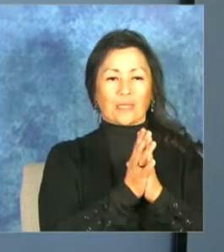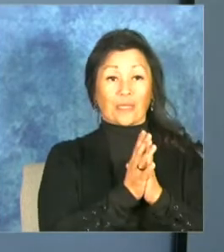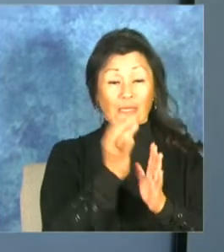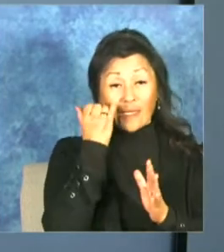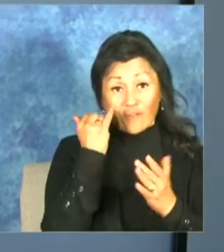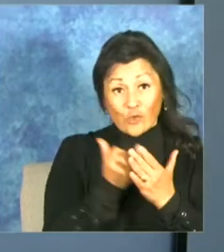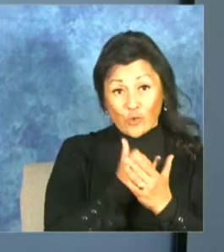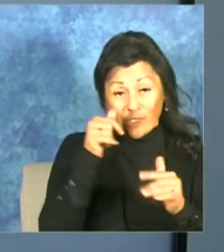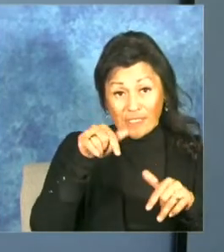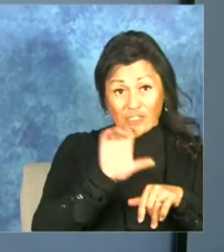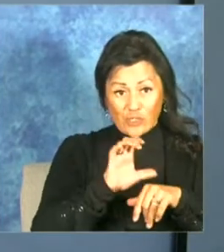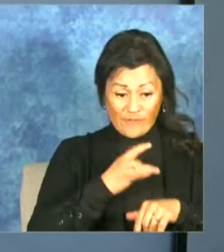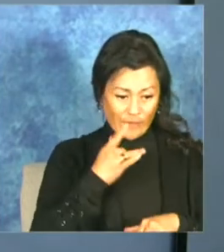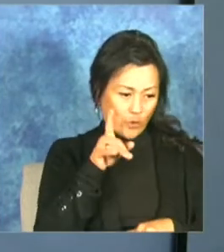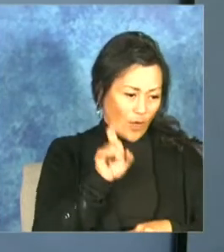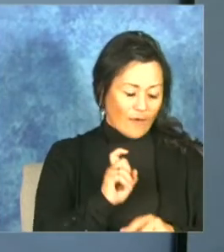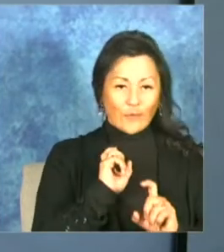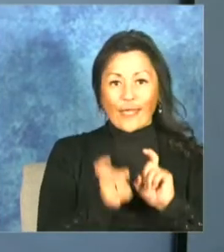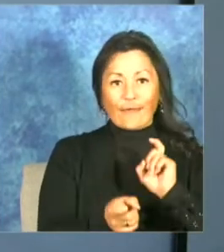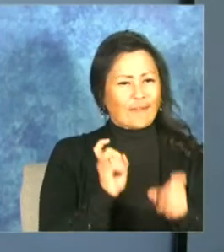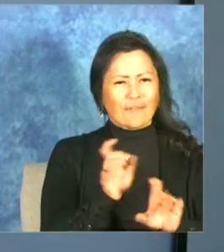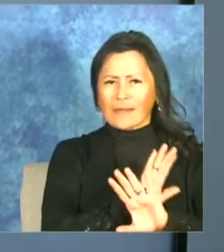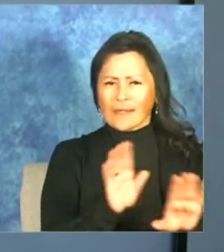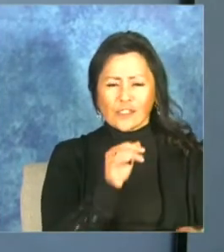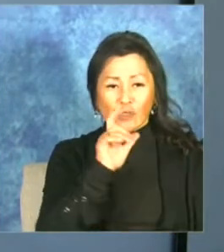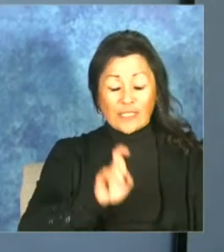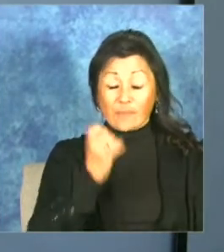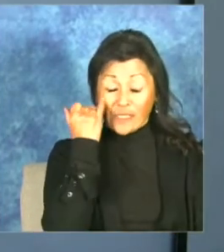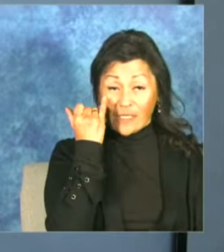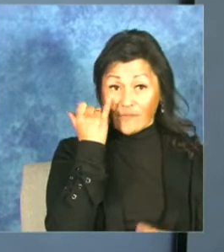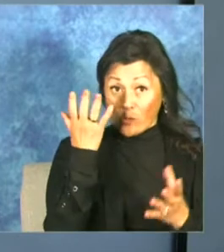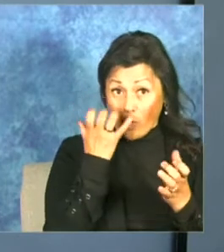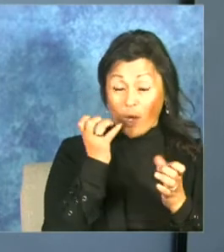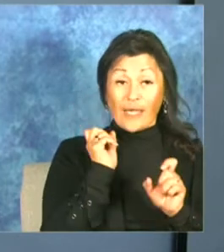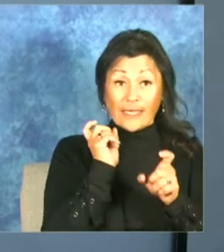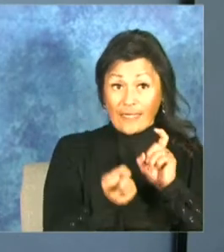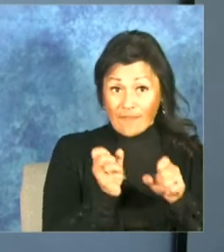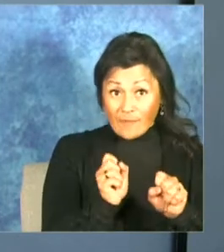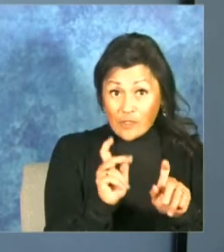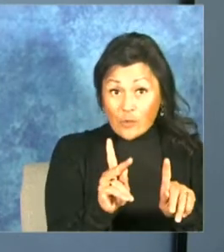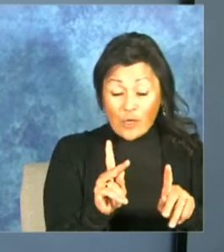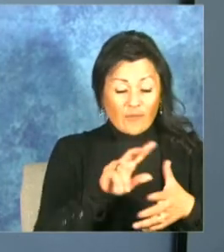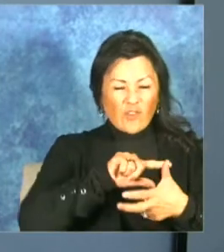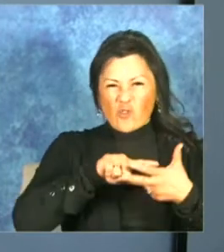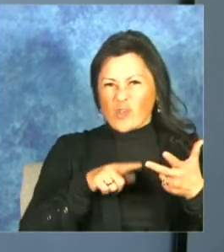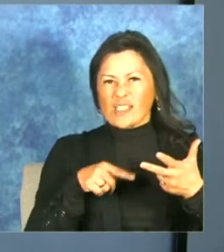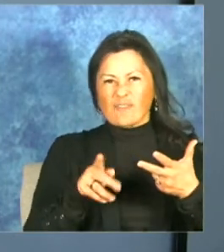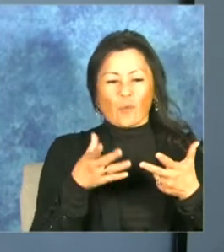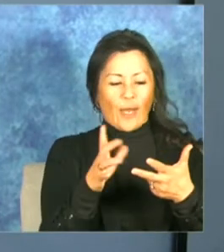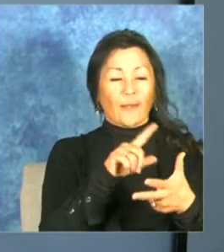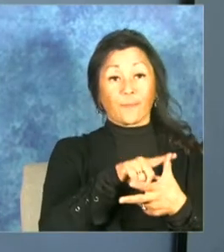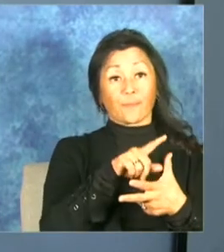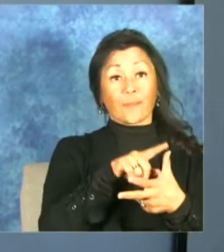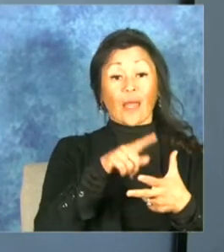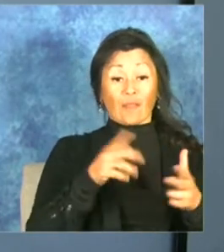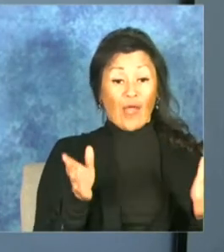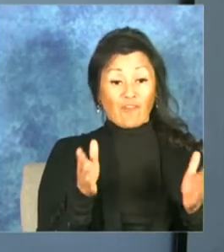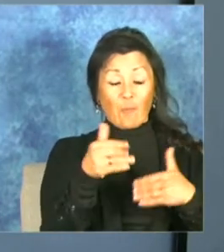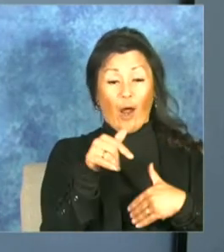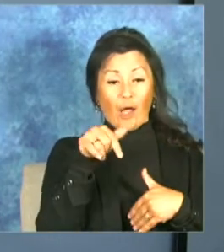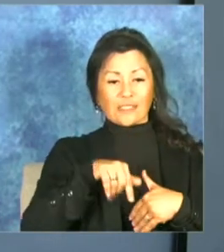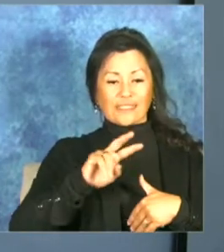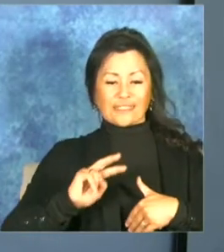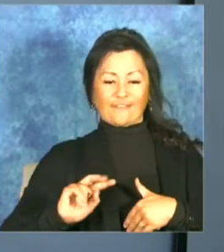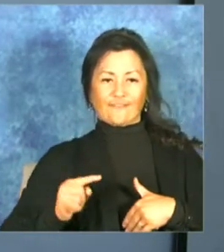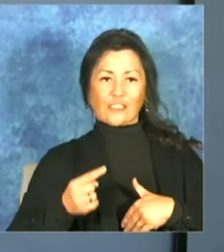If you're new to CLC, feel no obligation to give. But if you're looking for a giving opportunity, you can give in three different ways. Drop off your giving